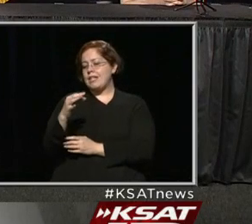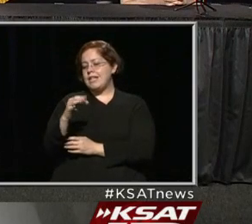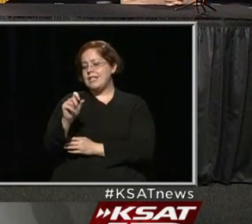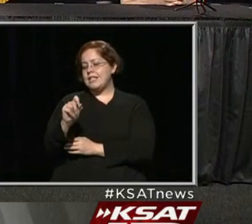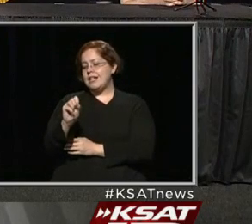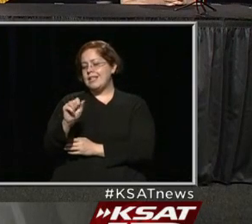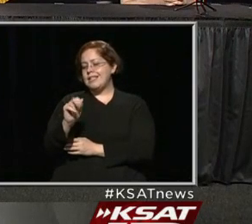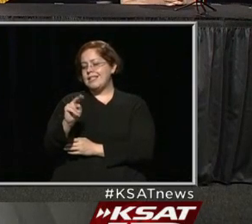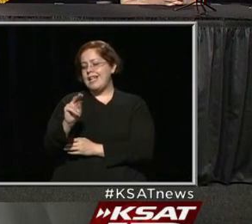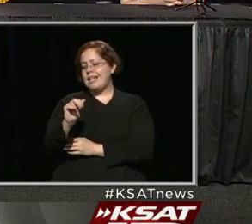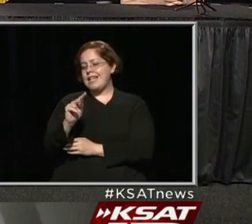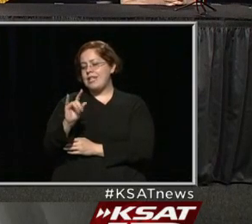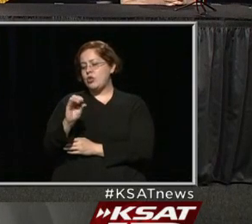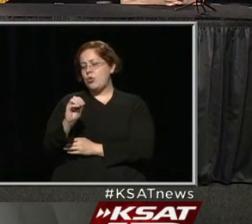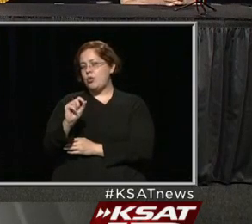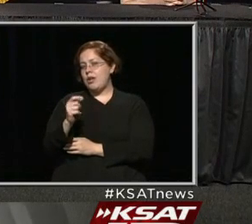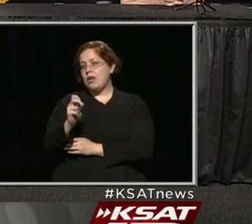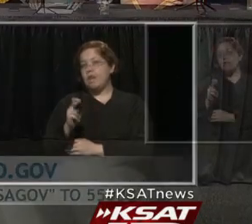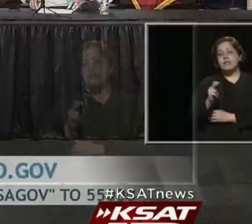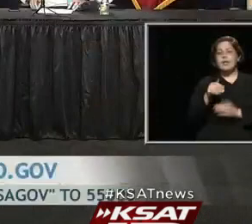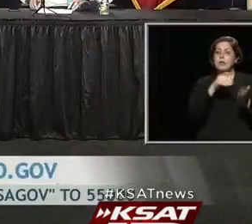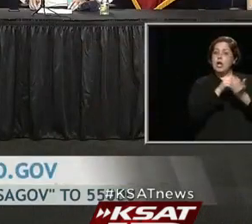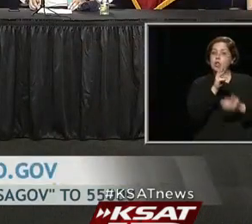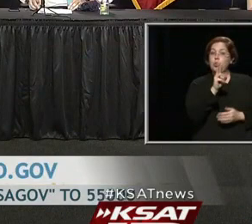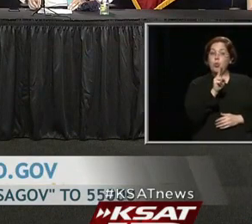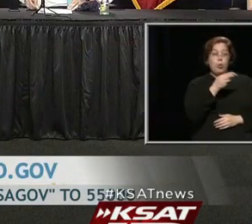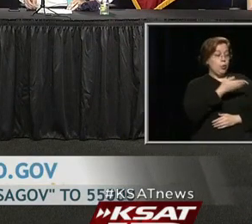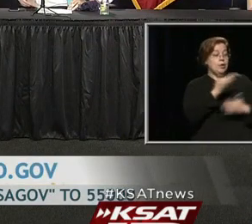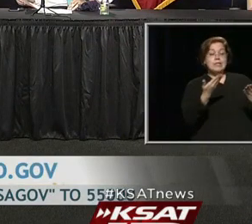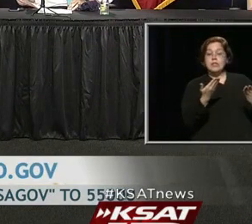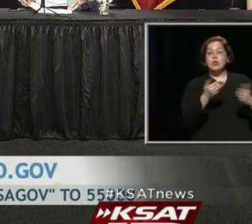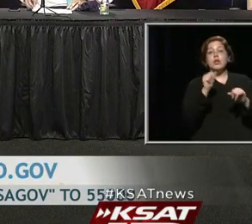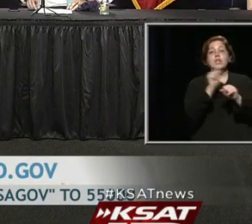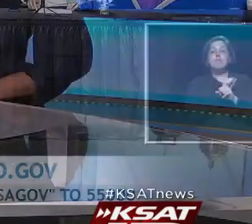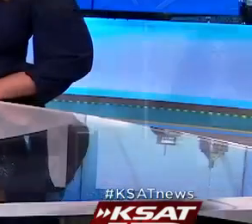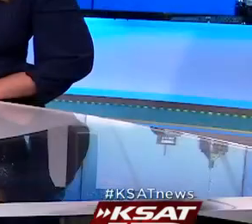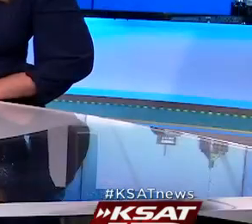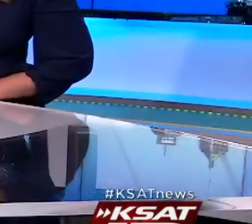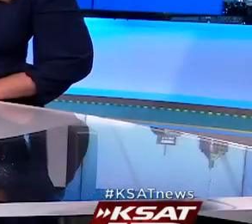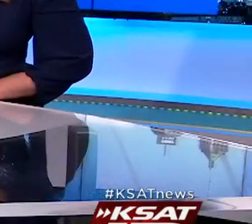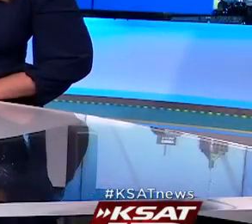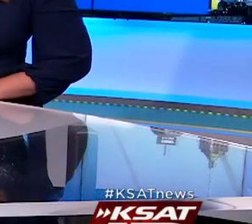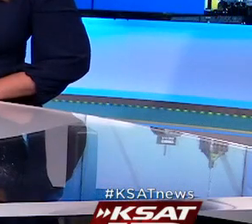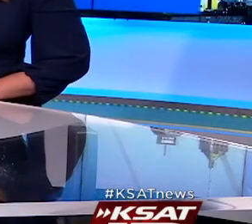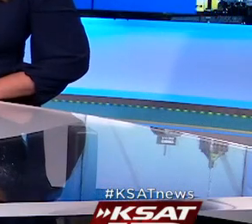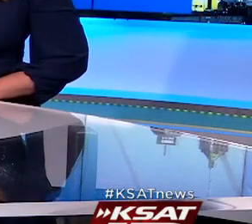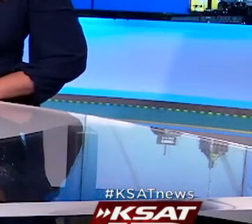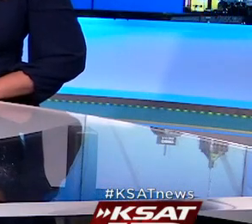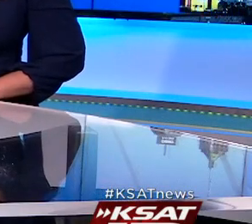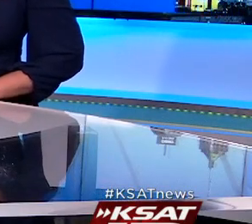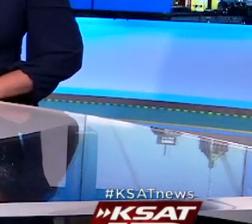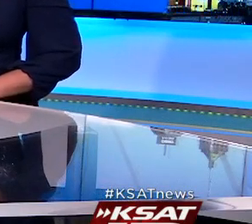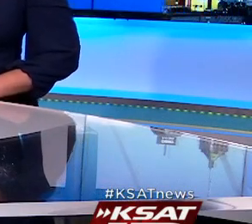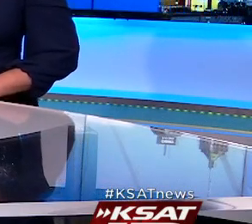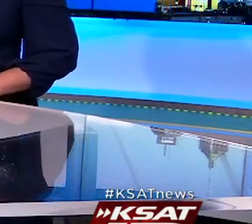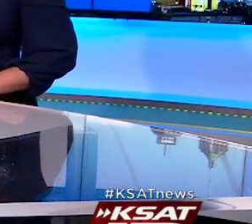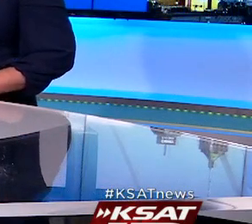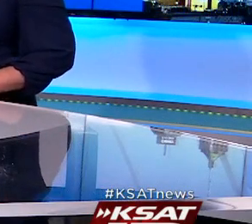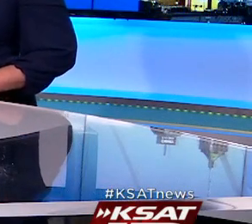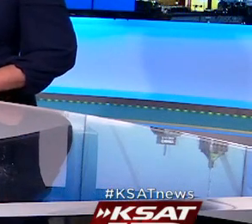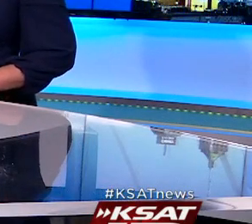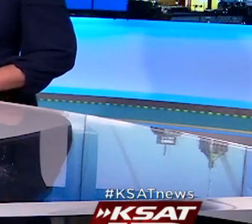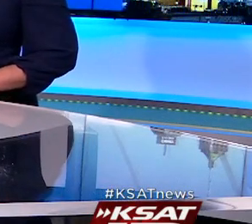covid19.sanantonio.gov. Dr. Wu is here, and Dr. Wu has been... County Commissioner Justin Rodriguez saying, quote, "We are towing a very